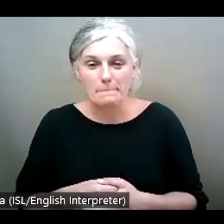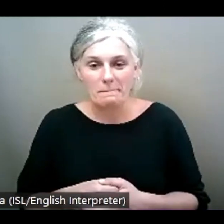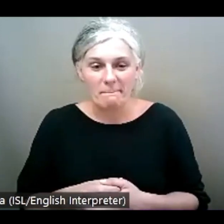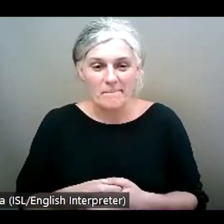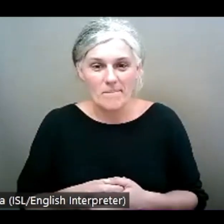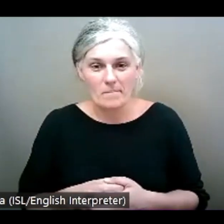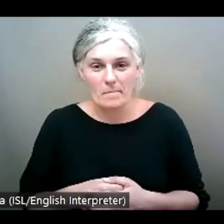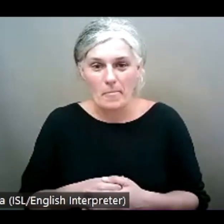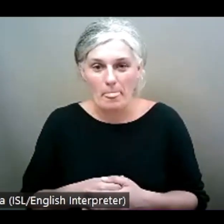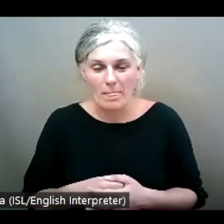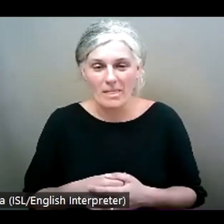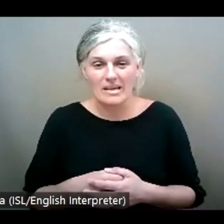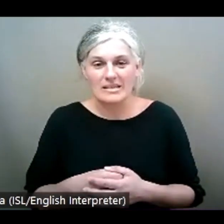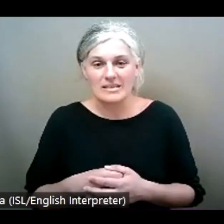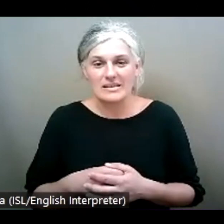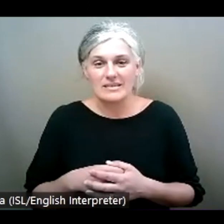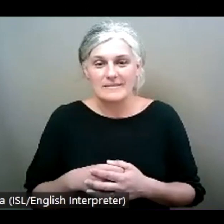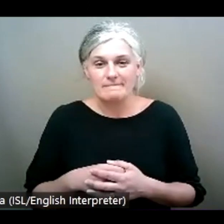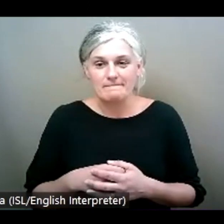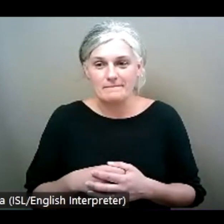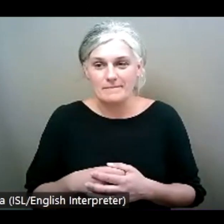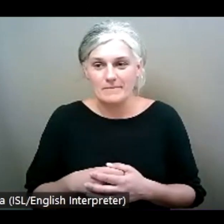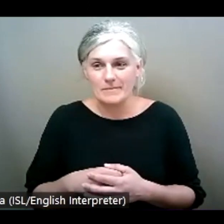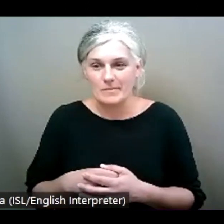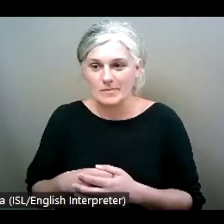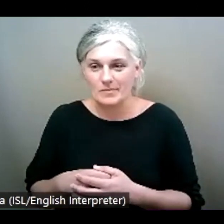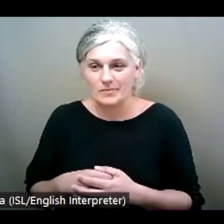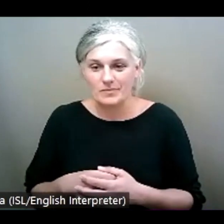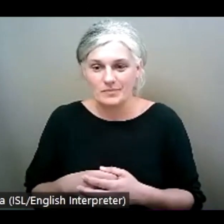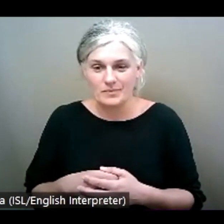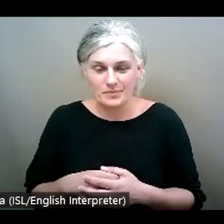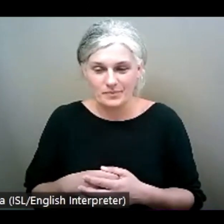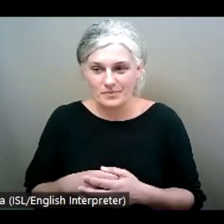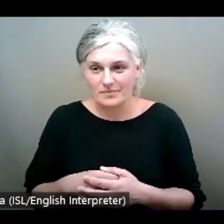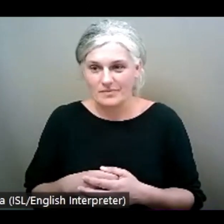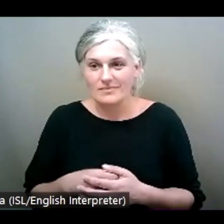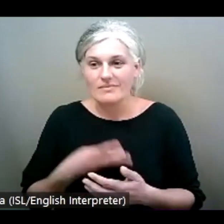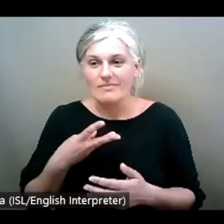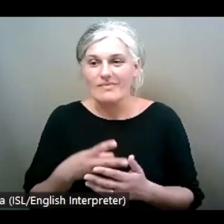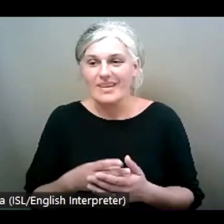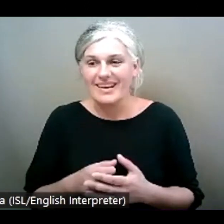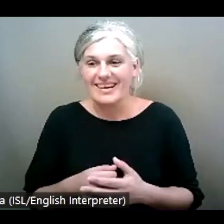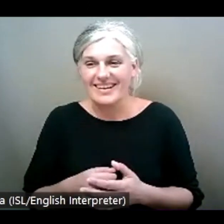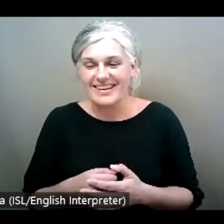see your song, but Jamie, make sure you turn it off before we Oh. start singing. Or I'm putting on trousers.